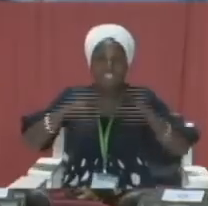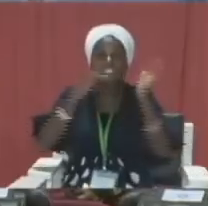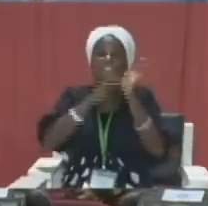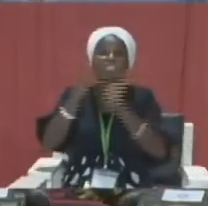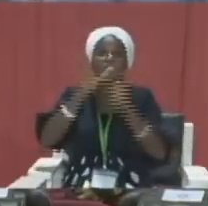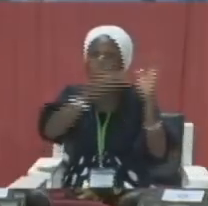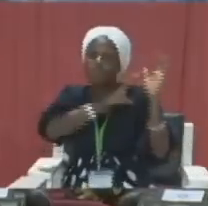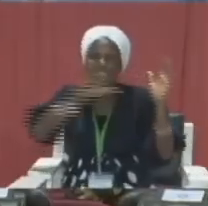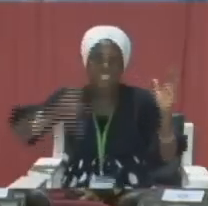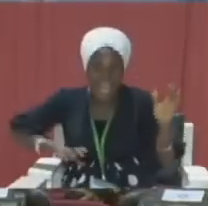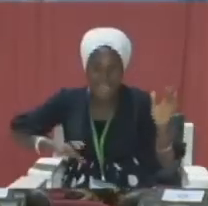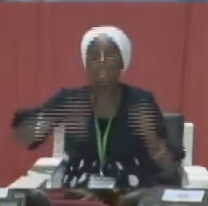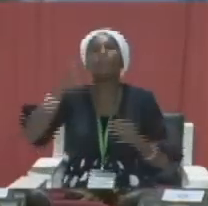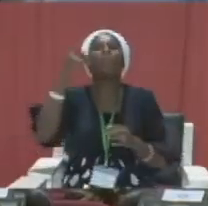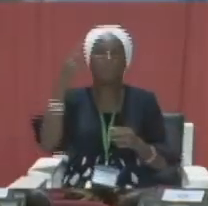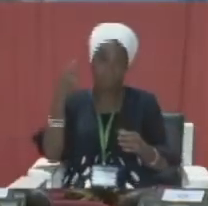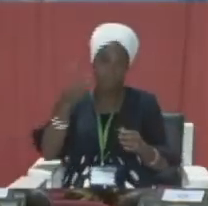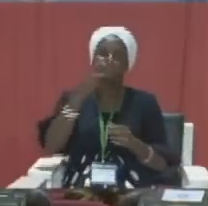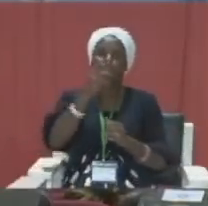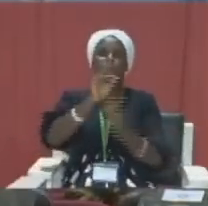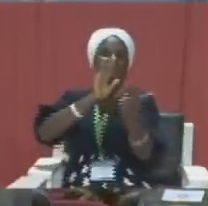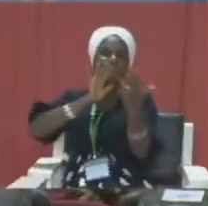face death by yourself.